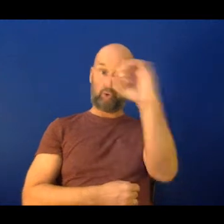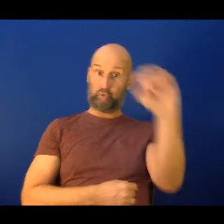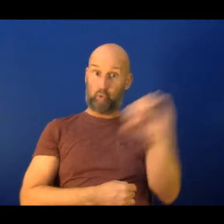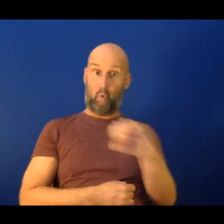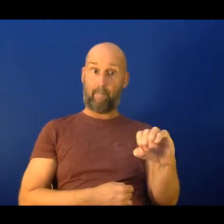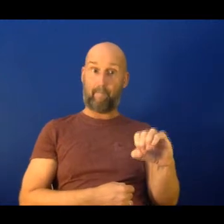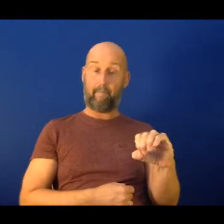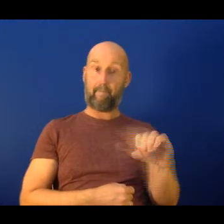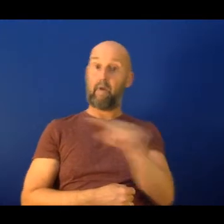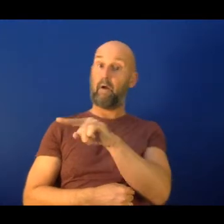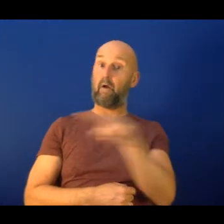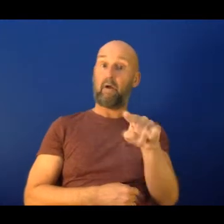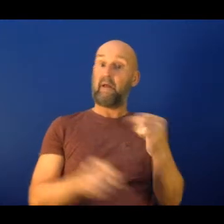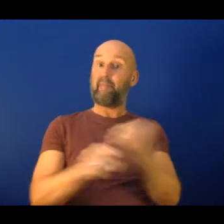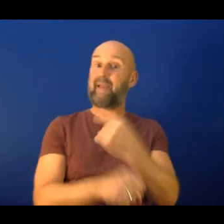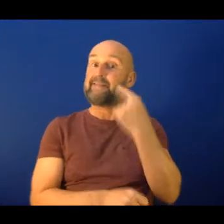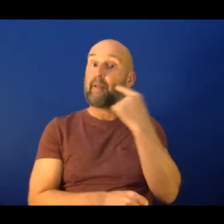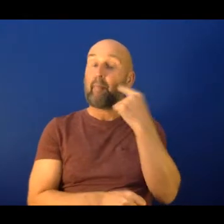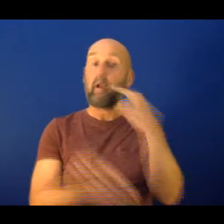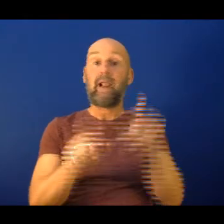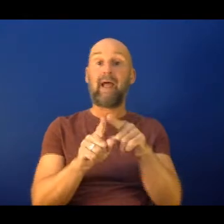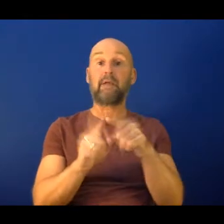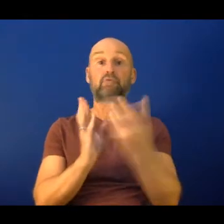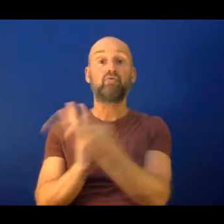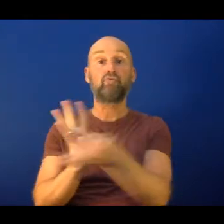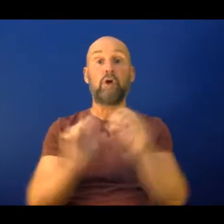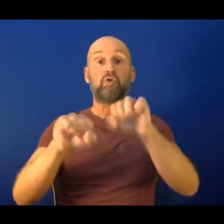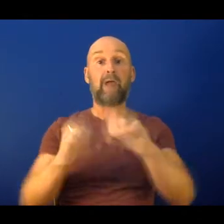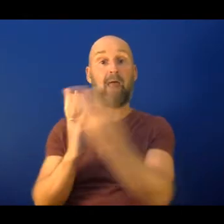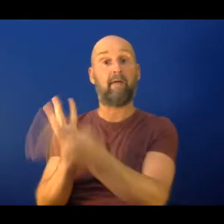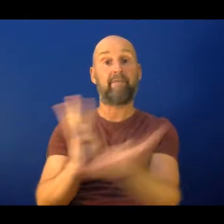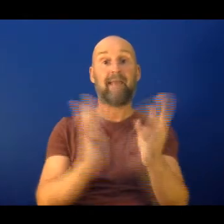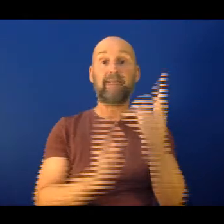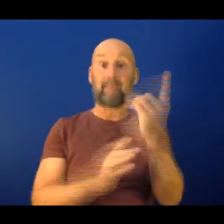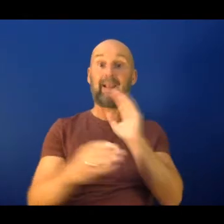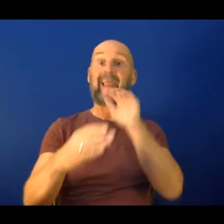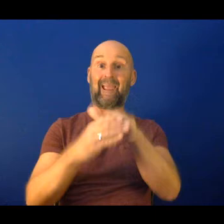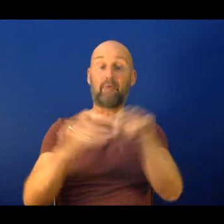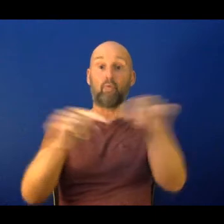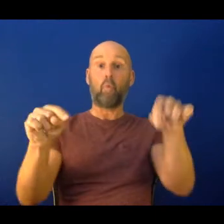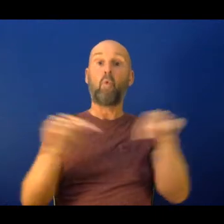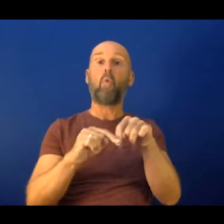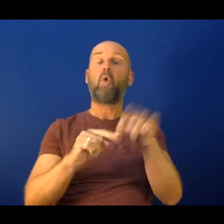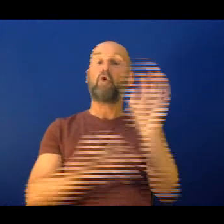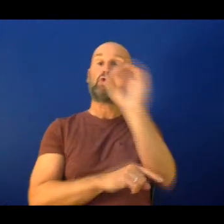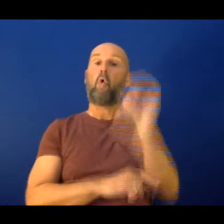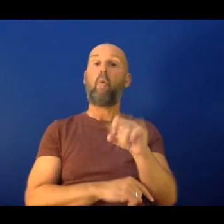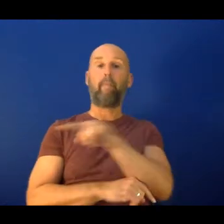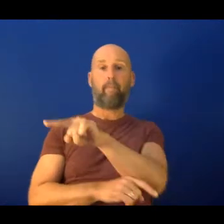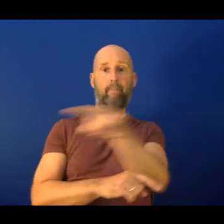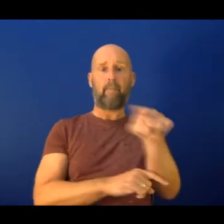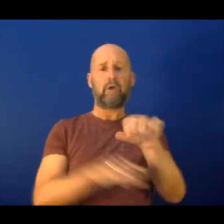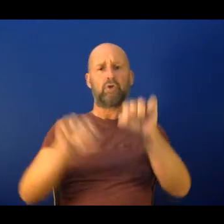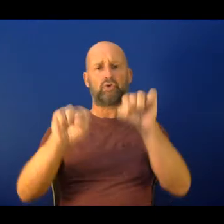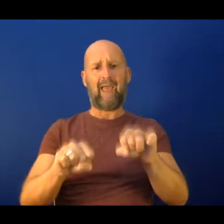about them doing something simple like turning their chairs the right way. I mean, this one I was in, literally everybody had